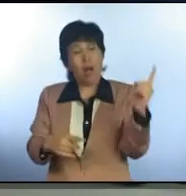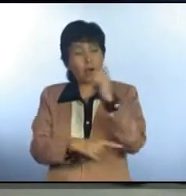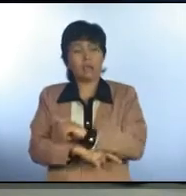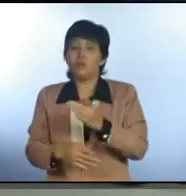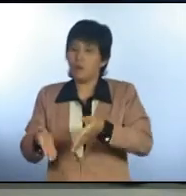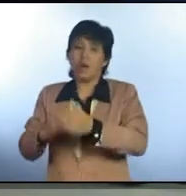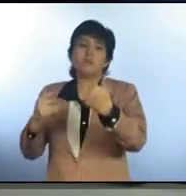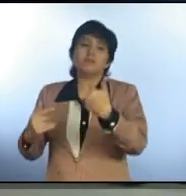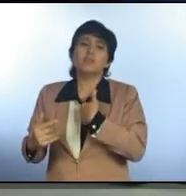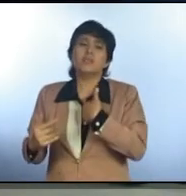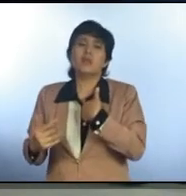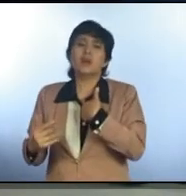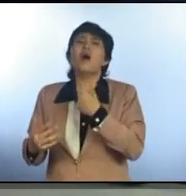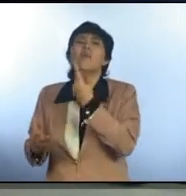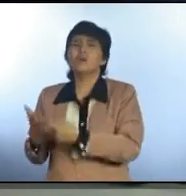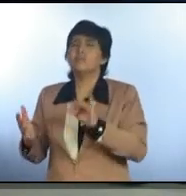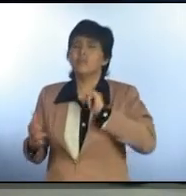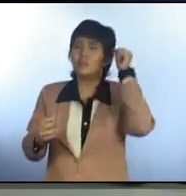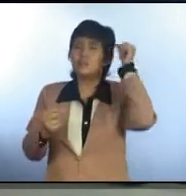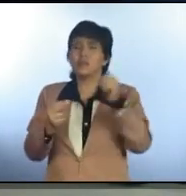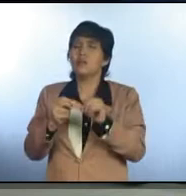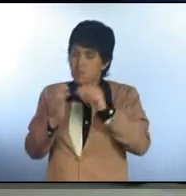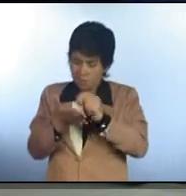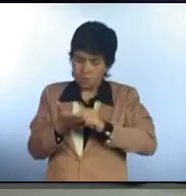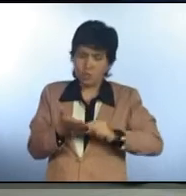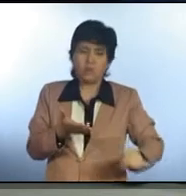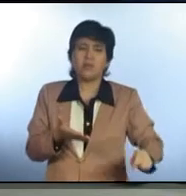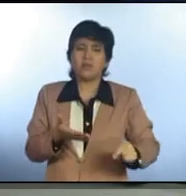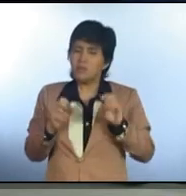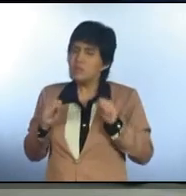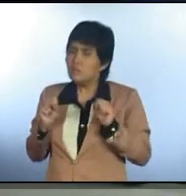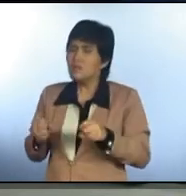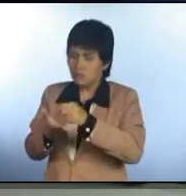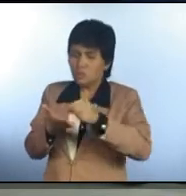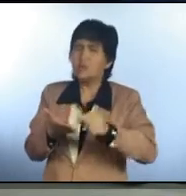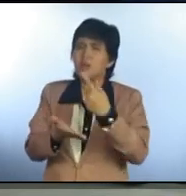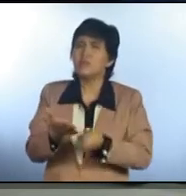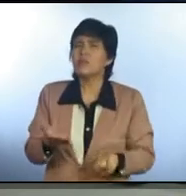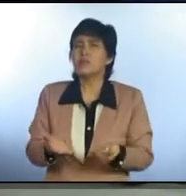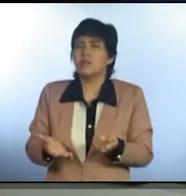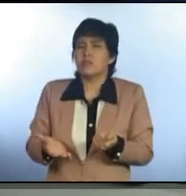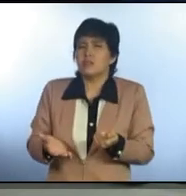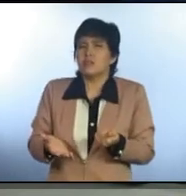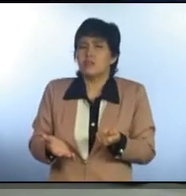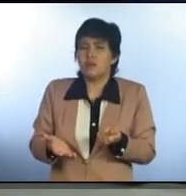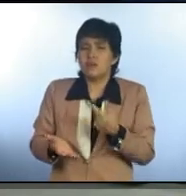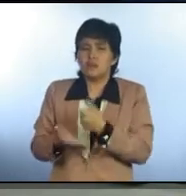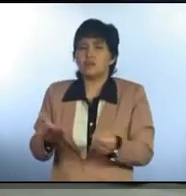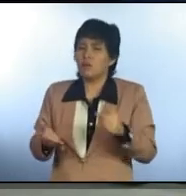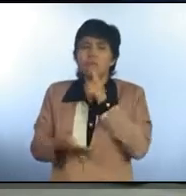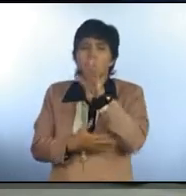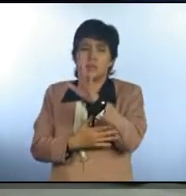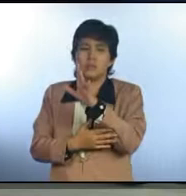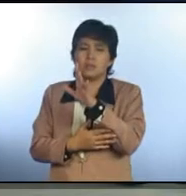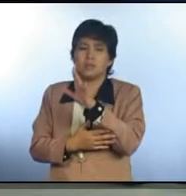if you ask me, what do I remember? Can I write down? Can you write down what I've learned, okay? I promise